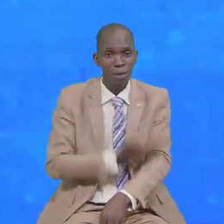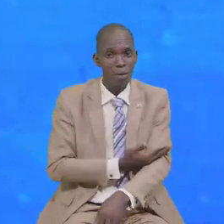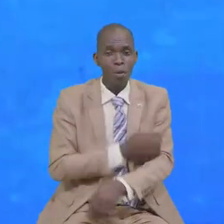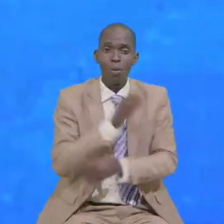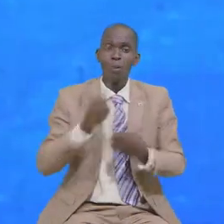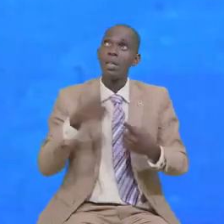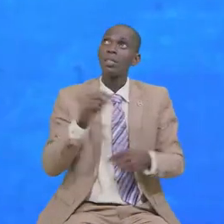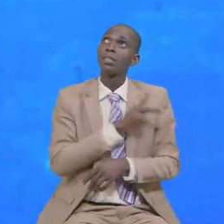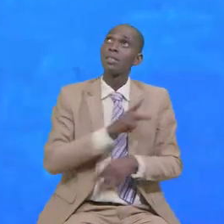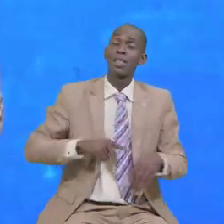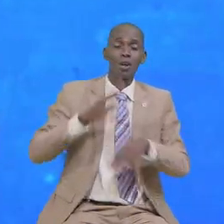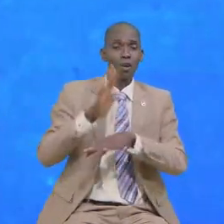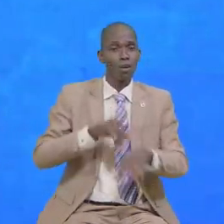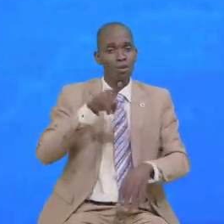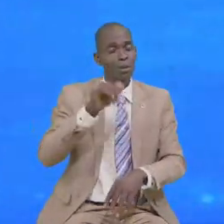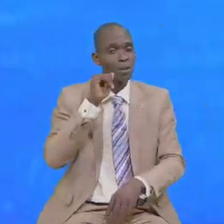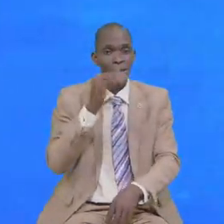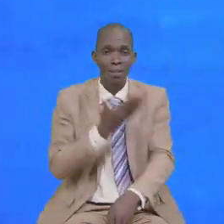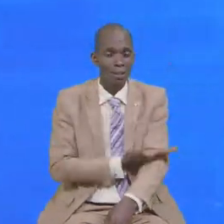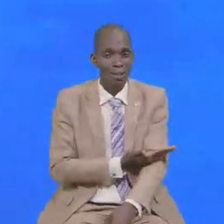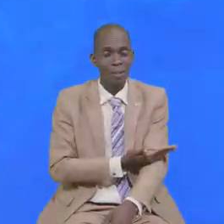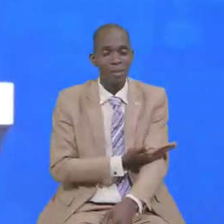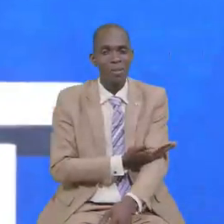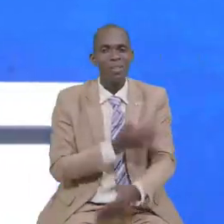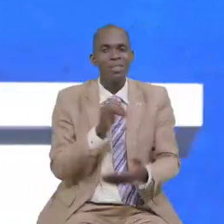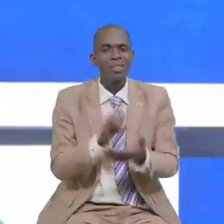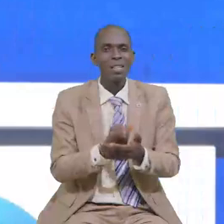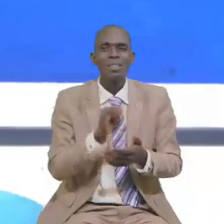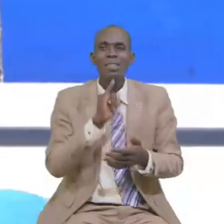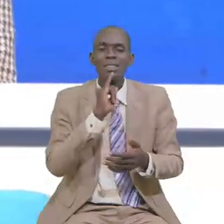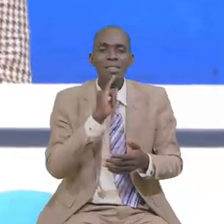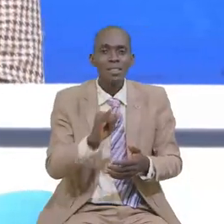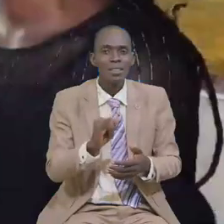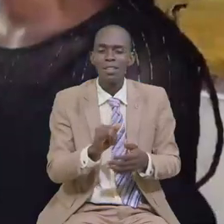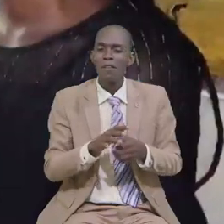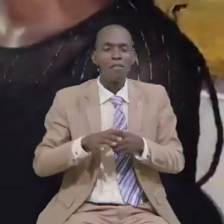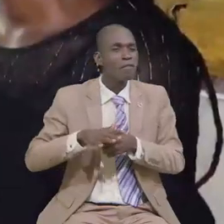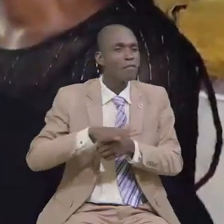you daughter, that is pregnant with meaning.